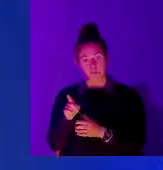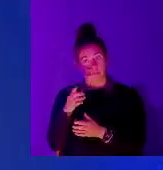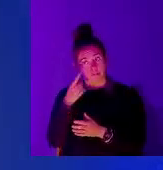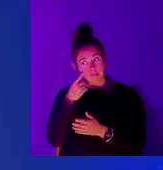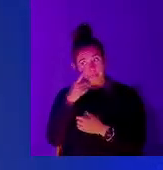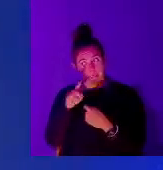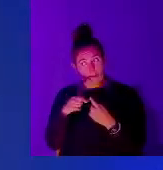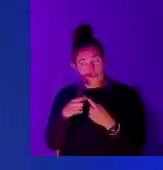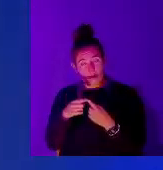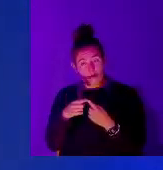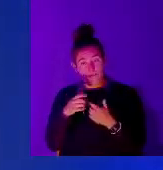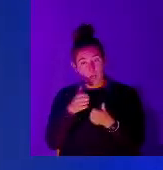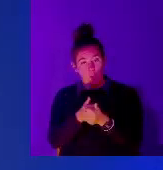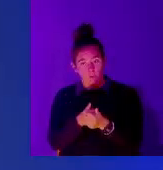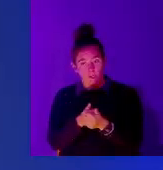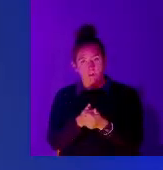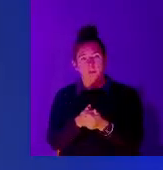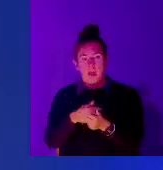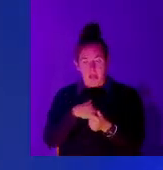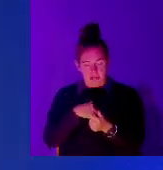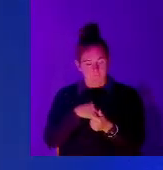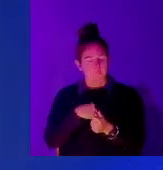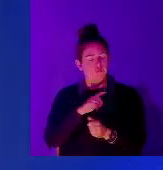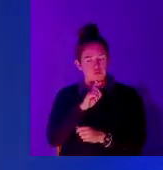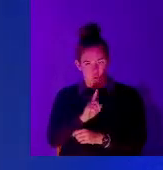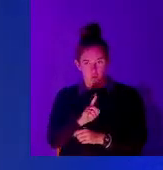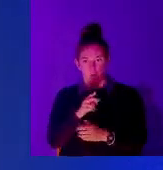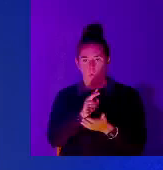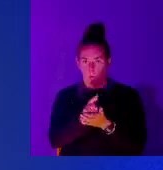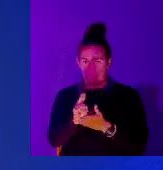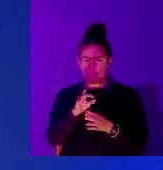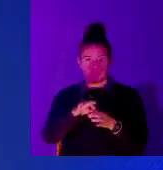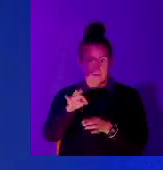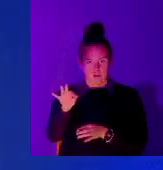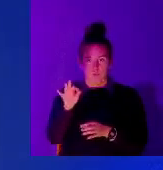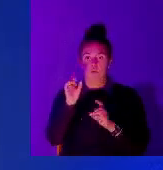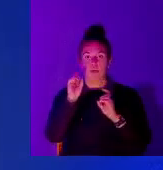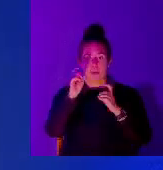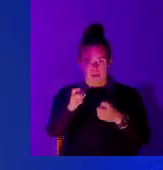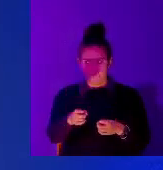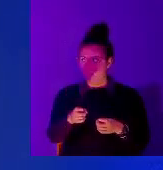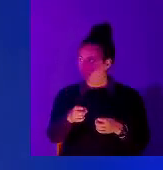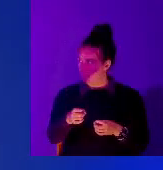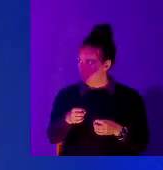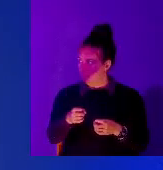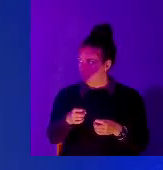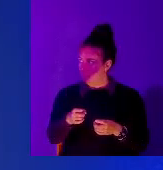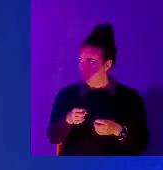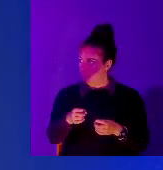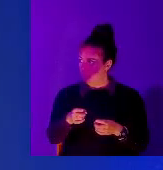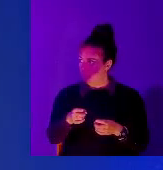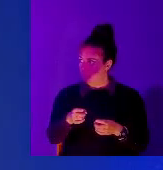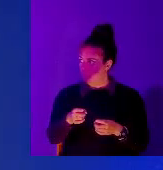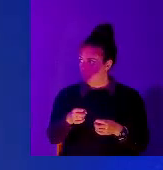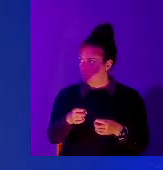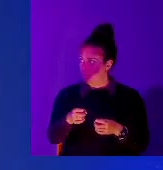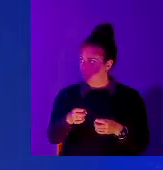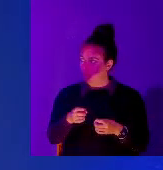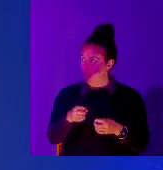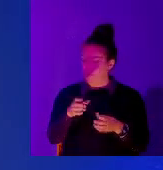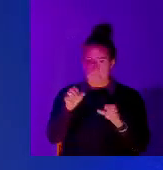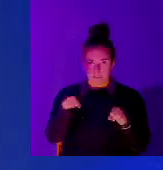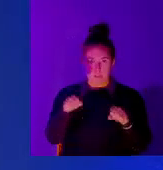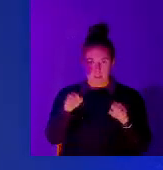Spirit will give you godly discernment in deciding between that which is true and